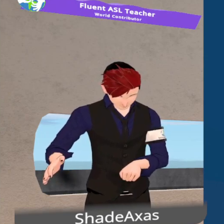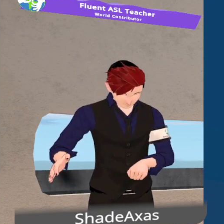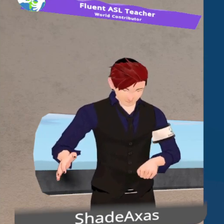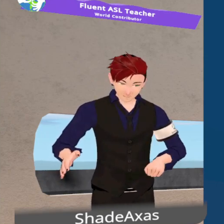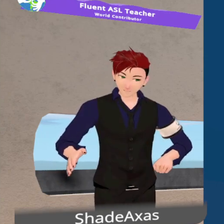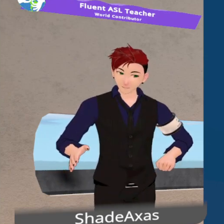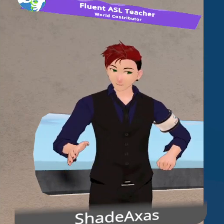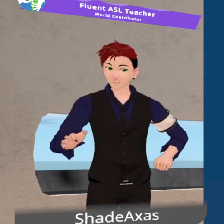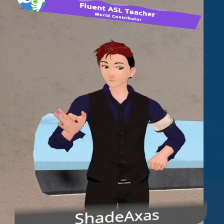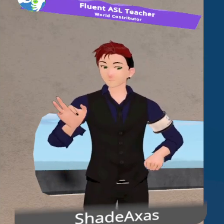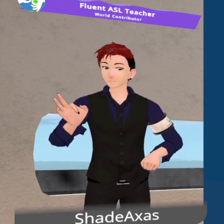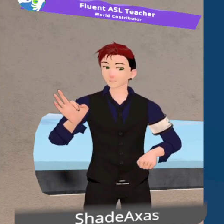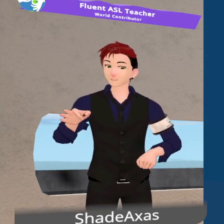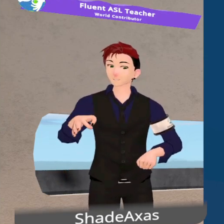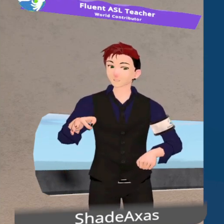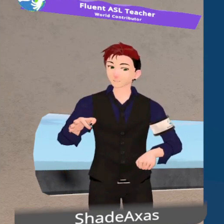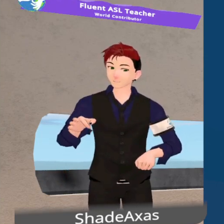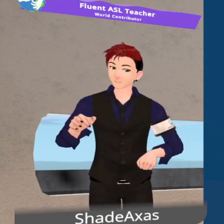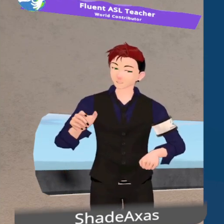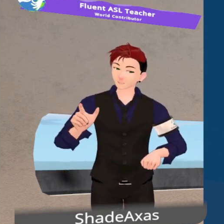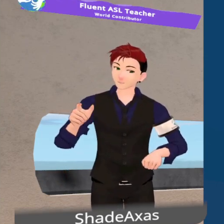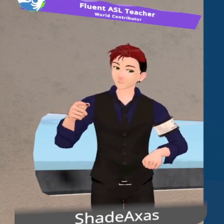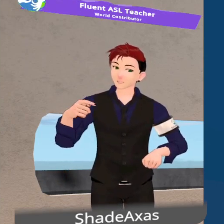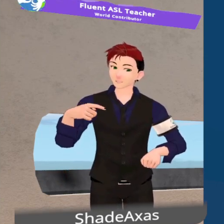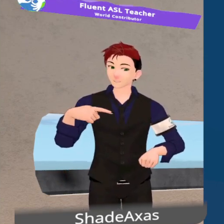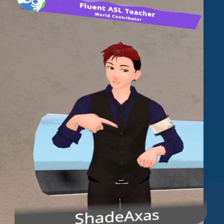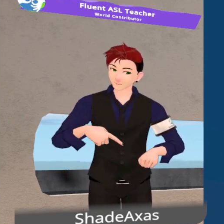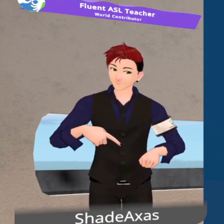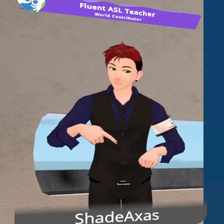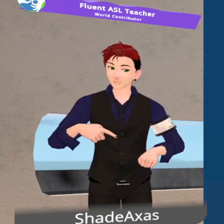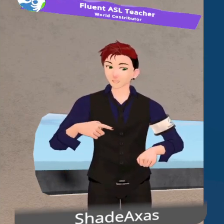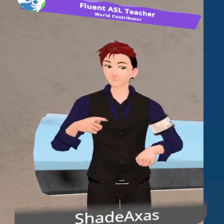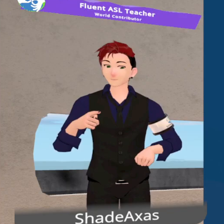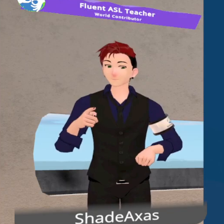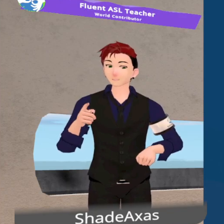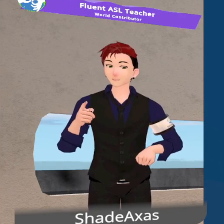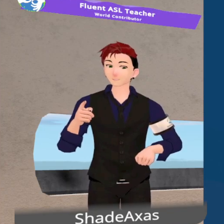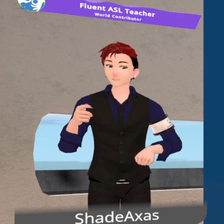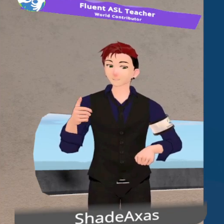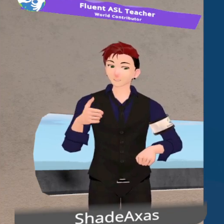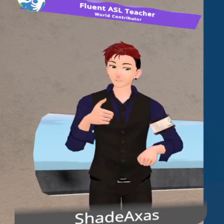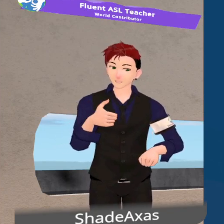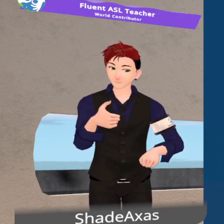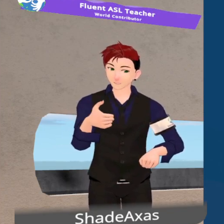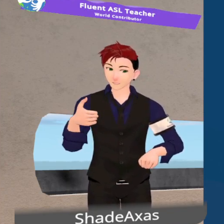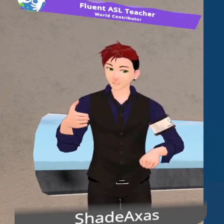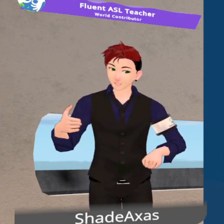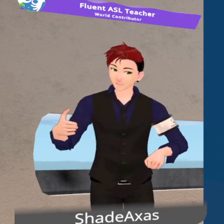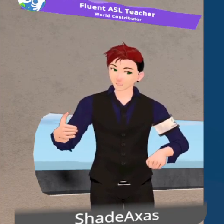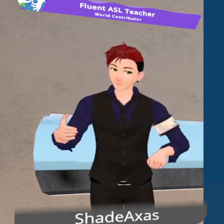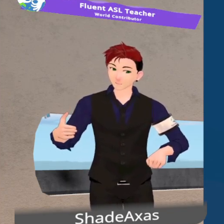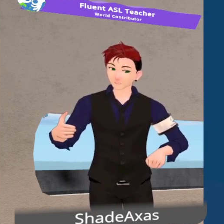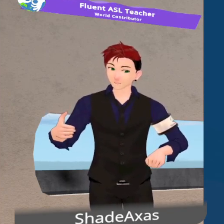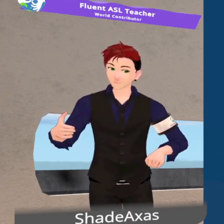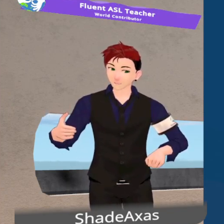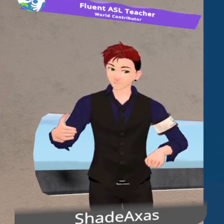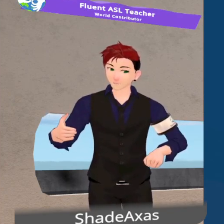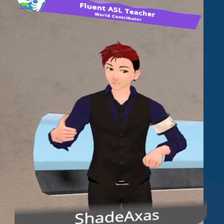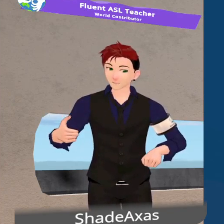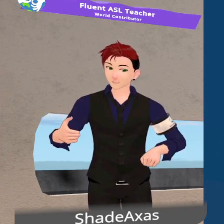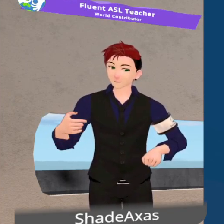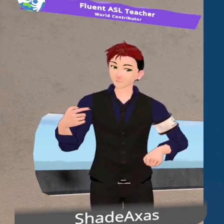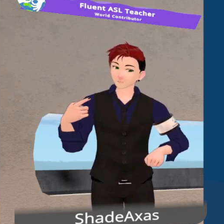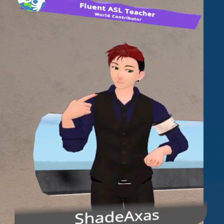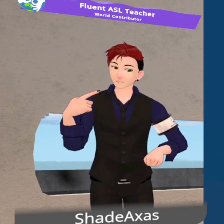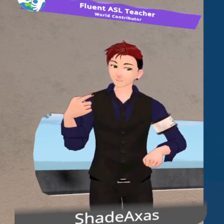Gosh, that's going to distract me. Okay. So professional interpreters, we have lag time. And that means we're kind of like behind what the hearing person is